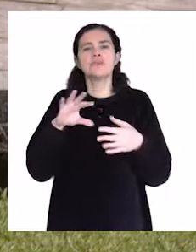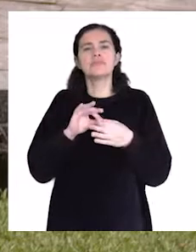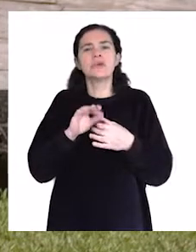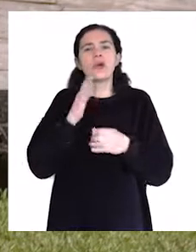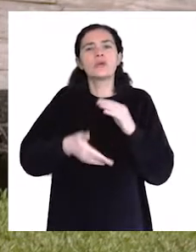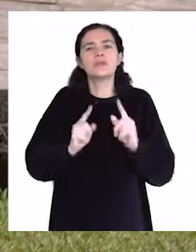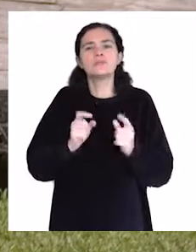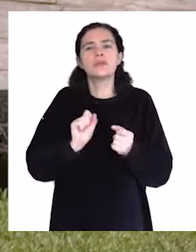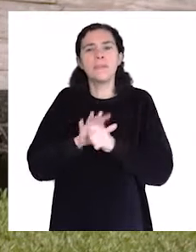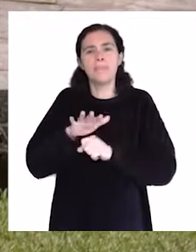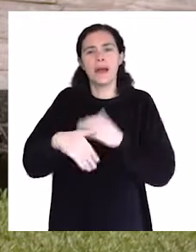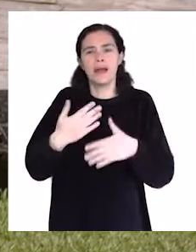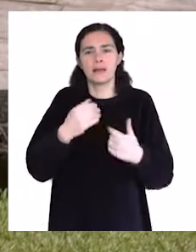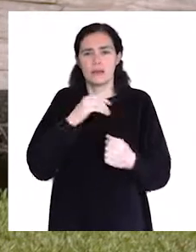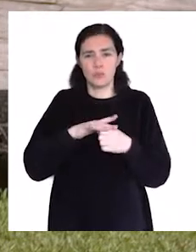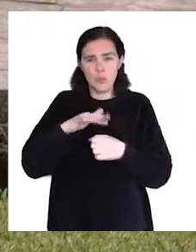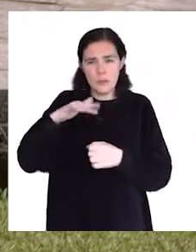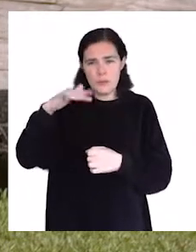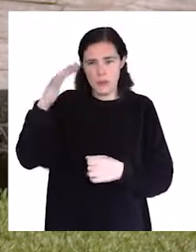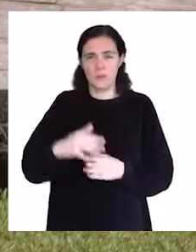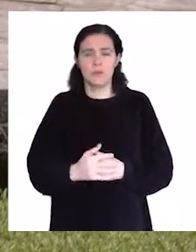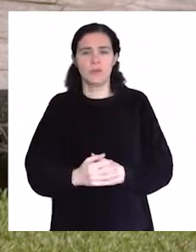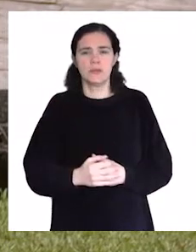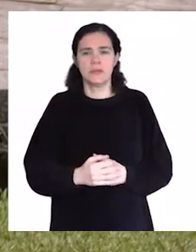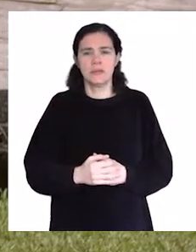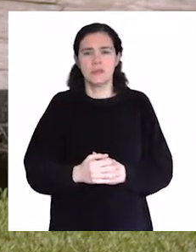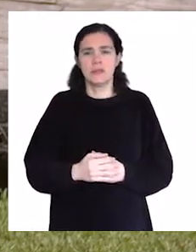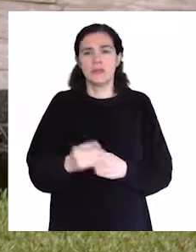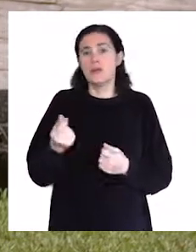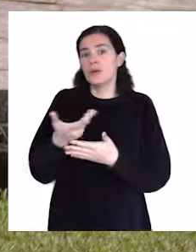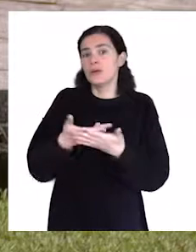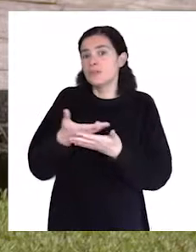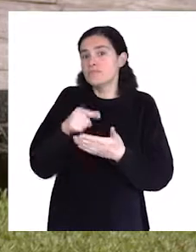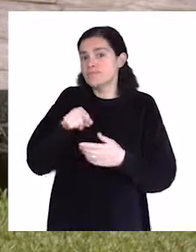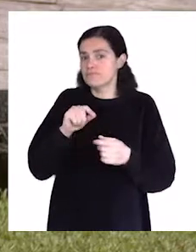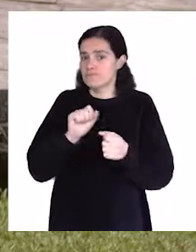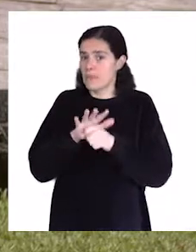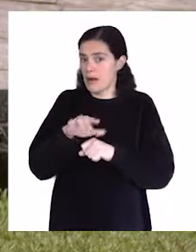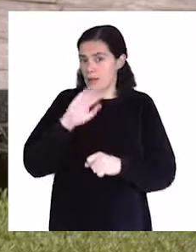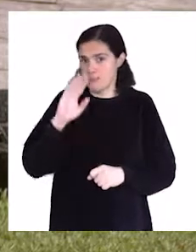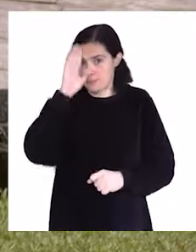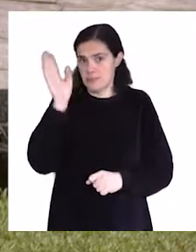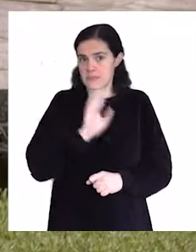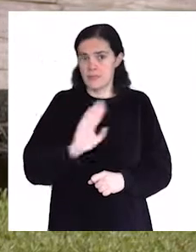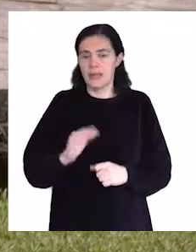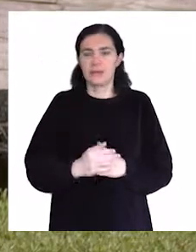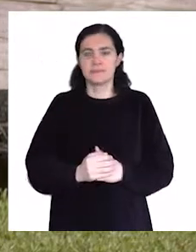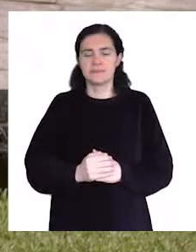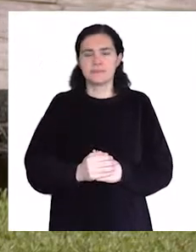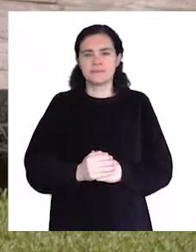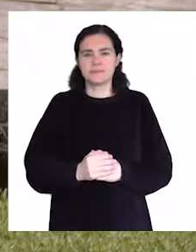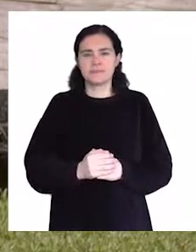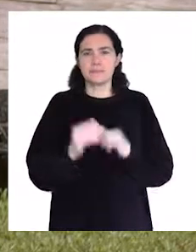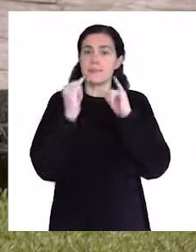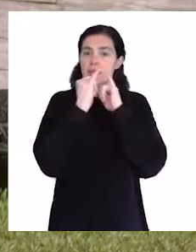about what's happening on the ocean, the pollution, the economy of the ocean. We know